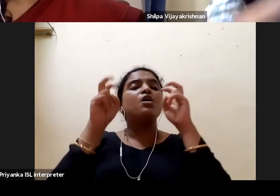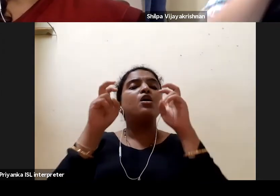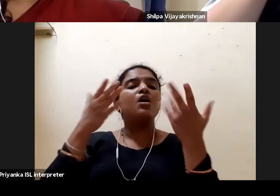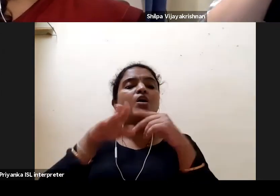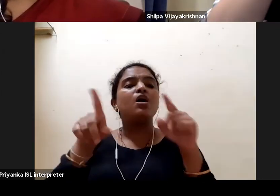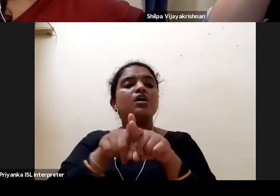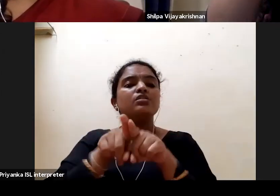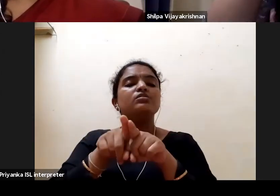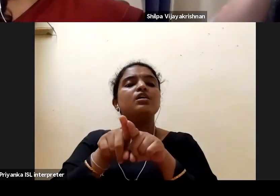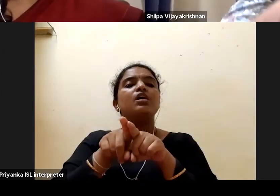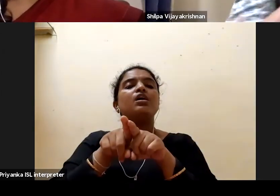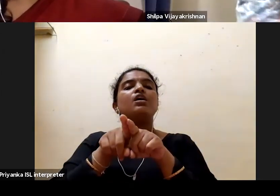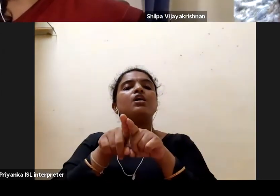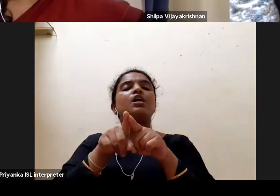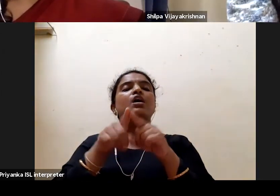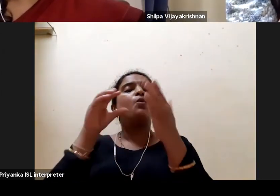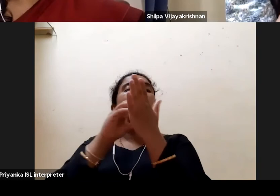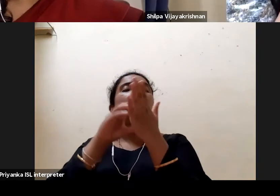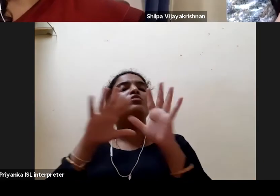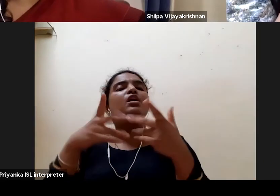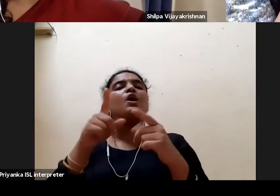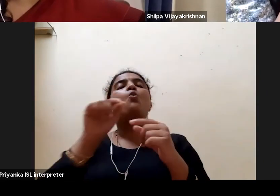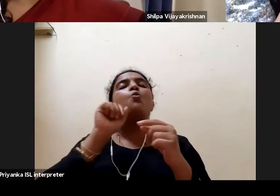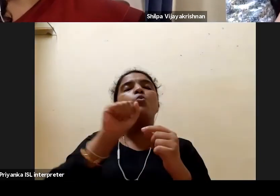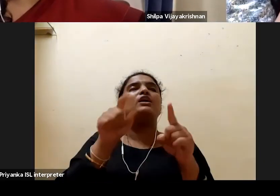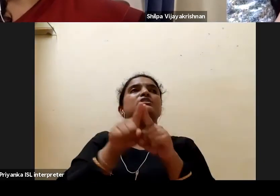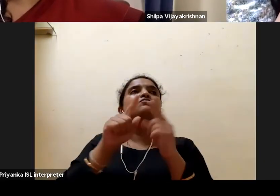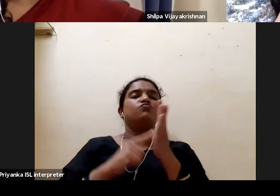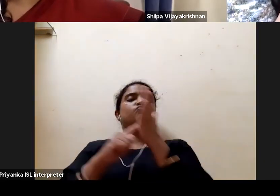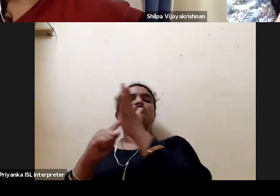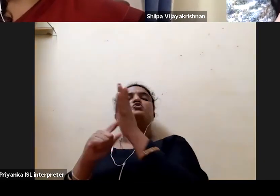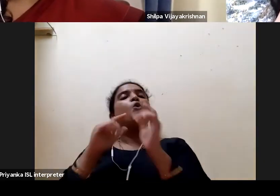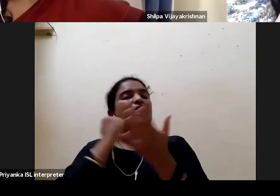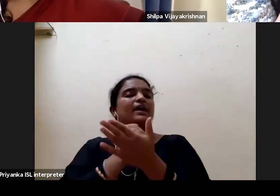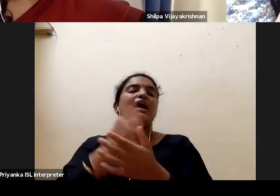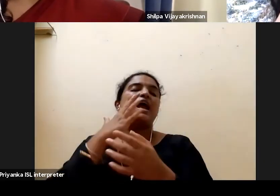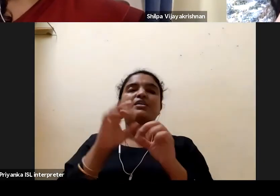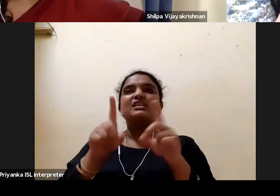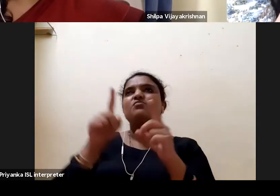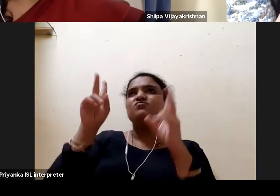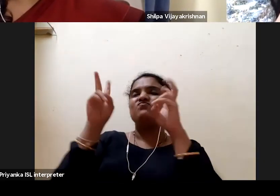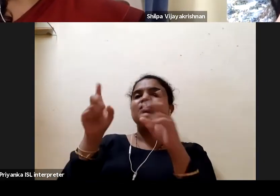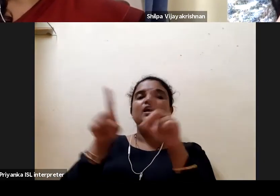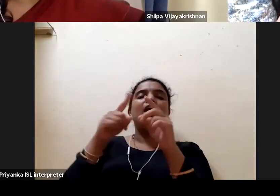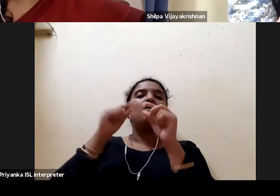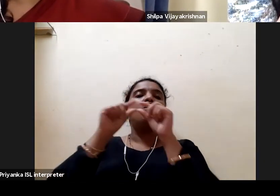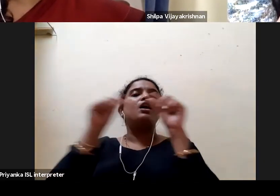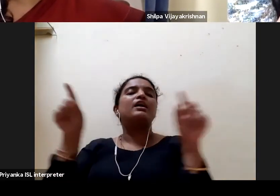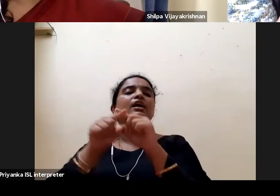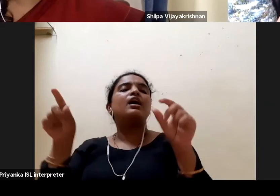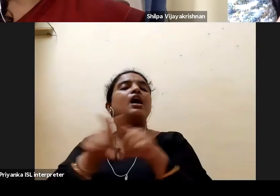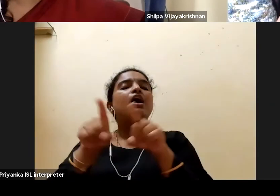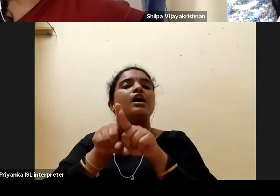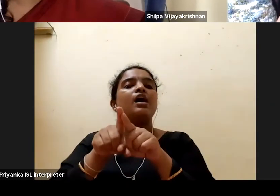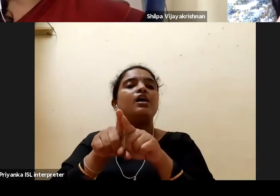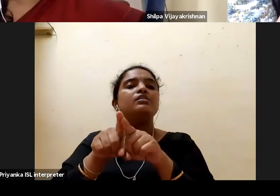a post, that's the space for you to show your personality. Because in no blog are you directly going to jump